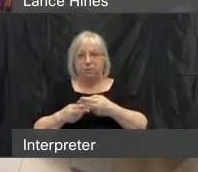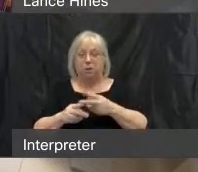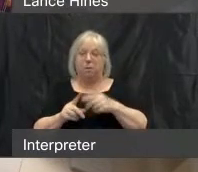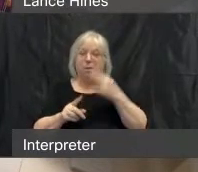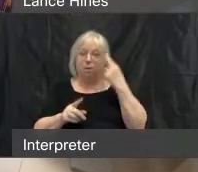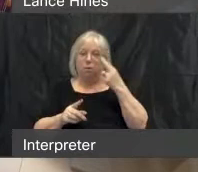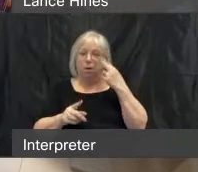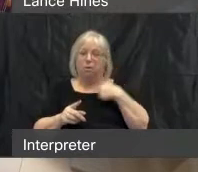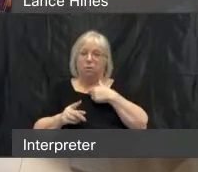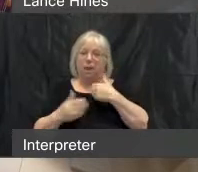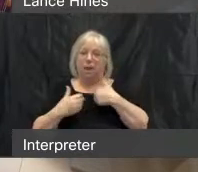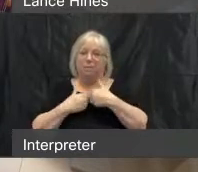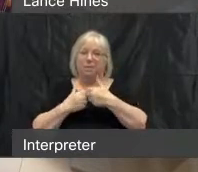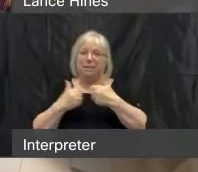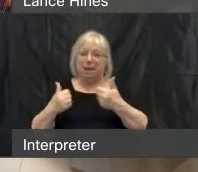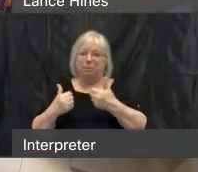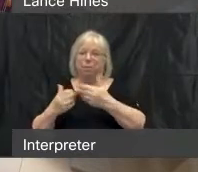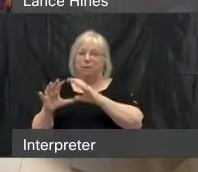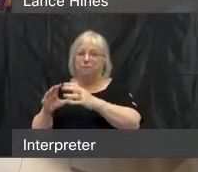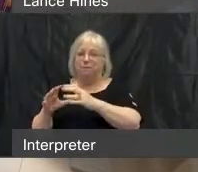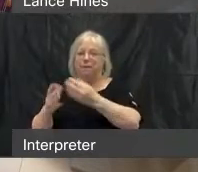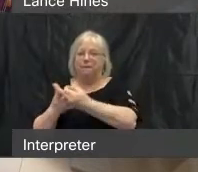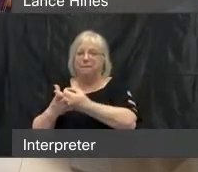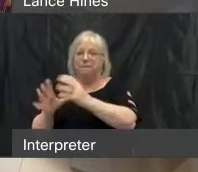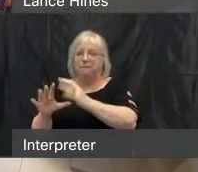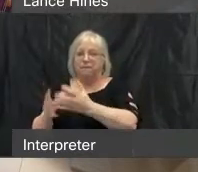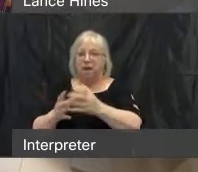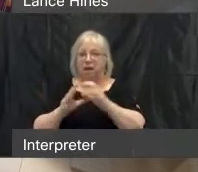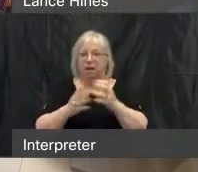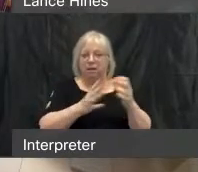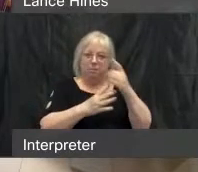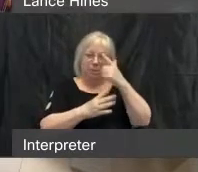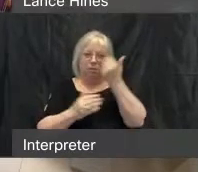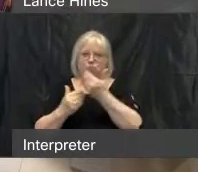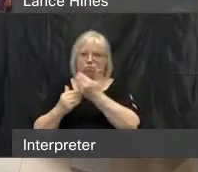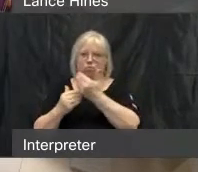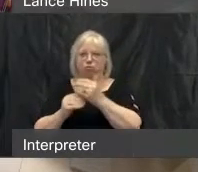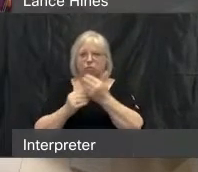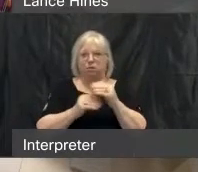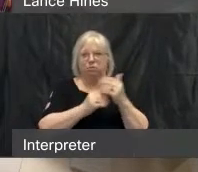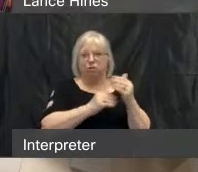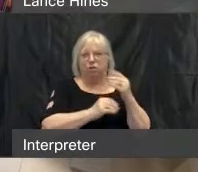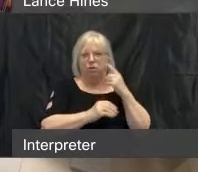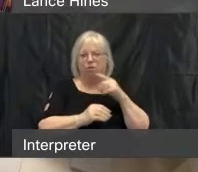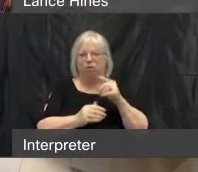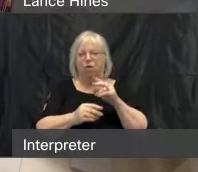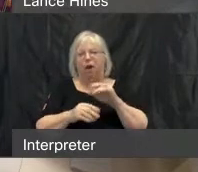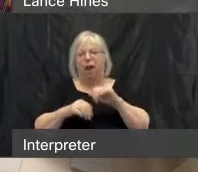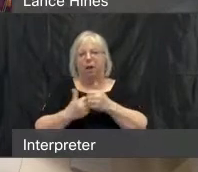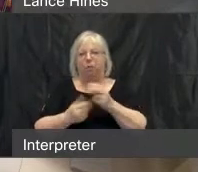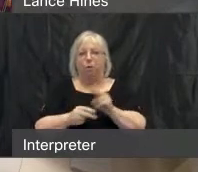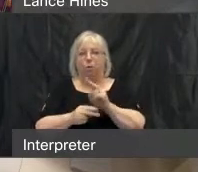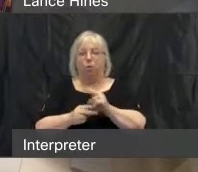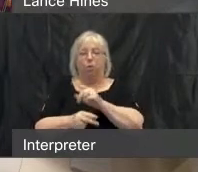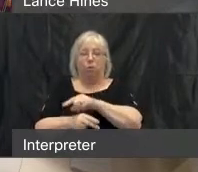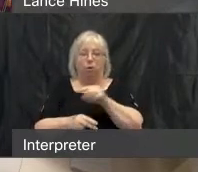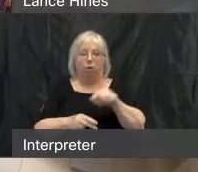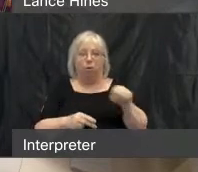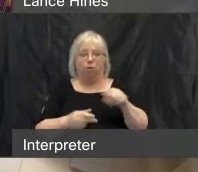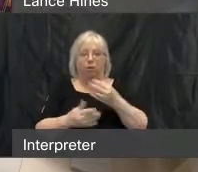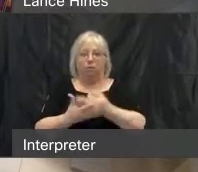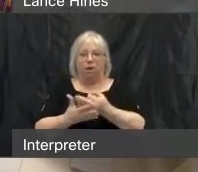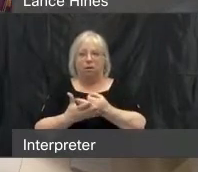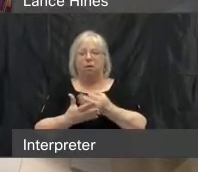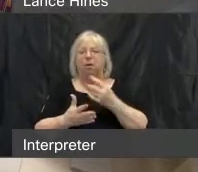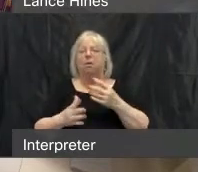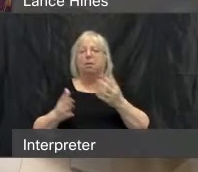have the separate funds is there are restrictions on those revenues for those funds. For the larger